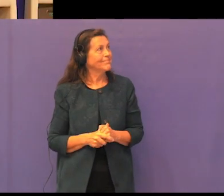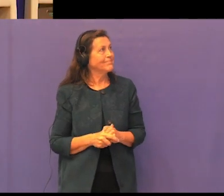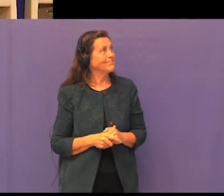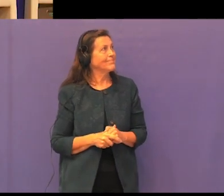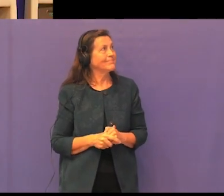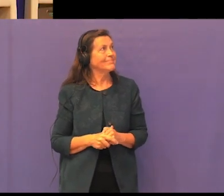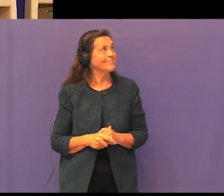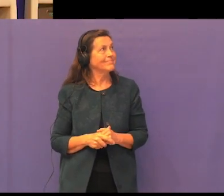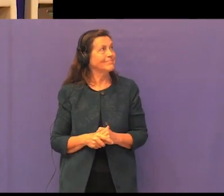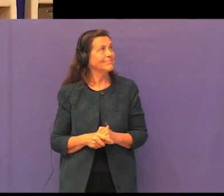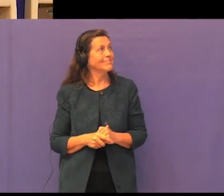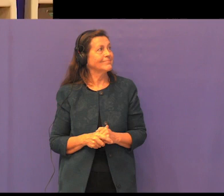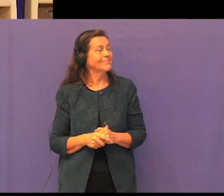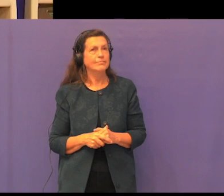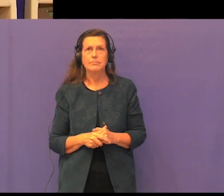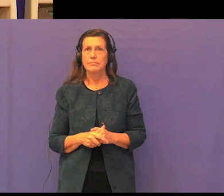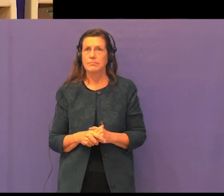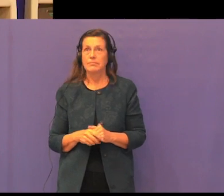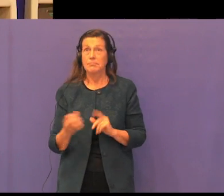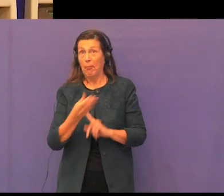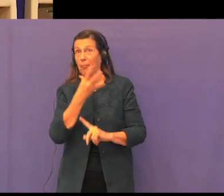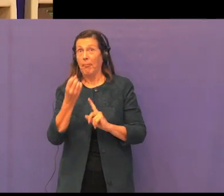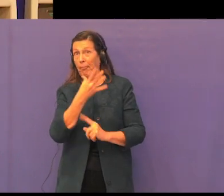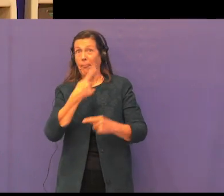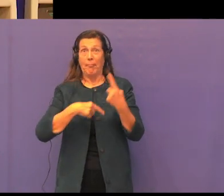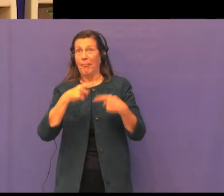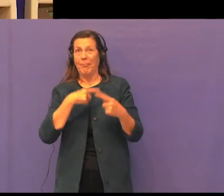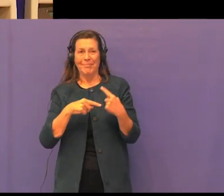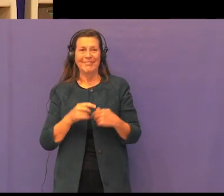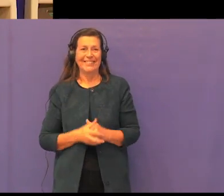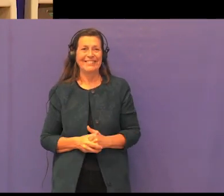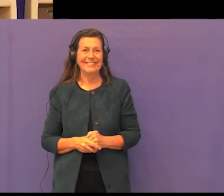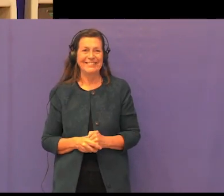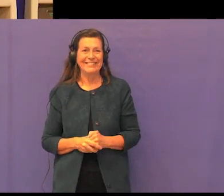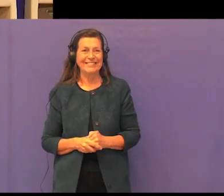of coming. There we are. Yep. It's. I want to.